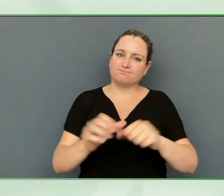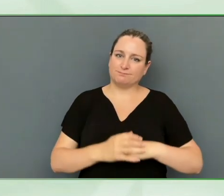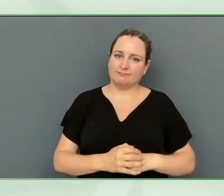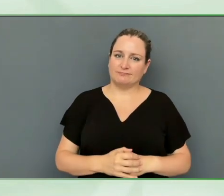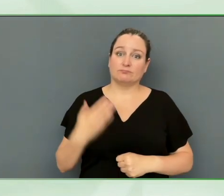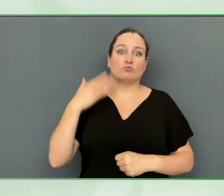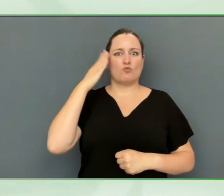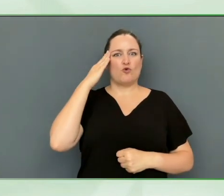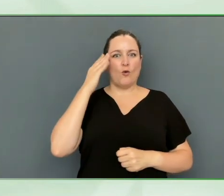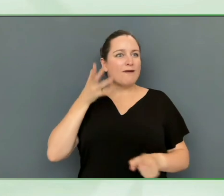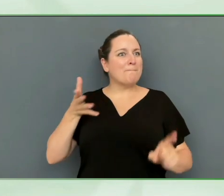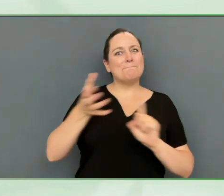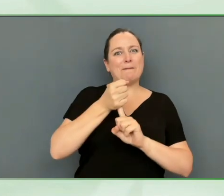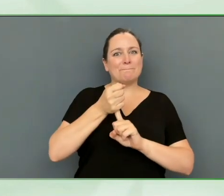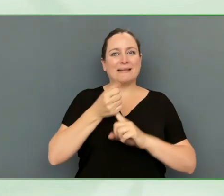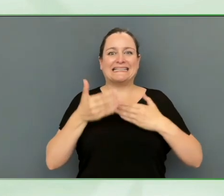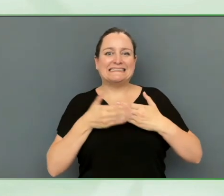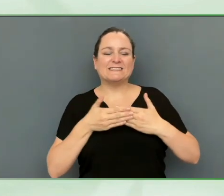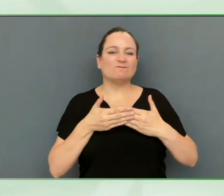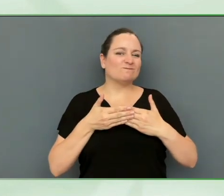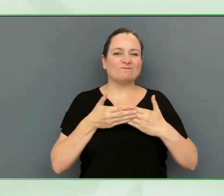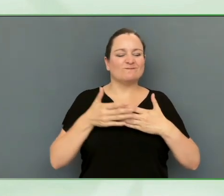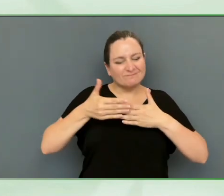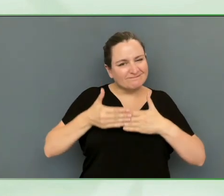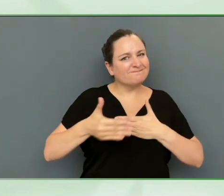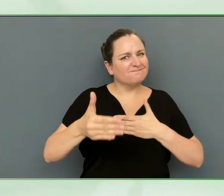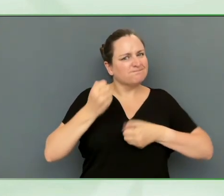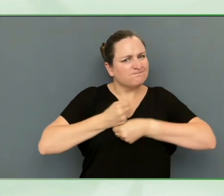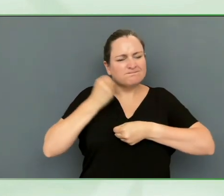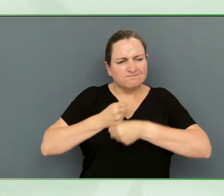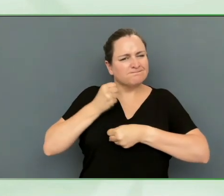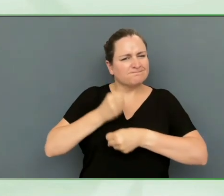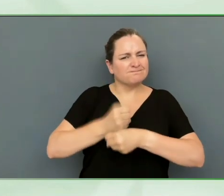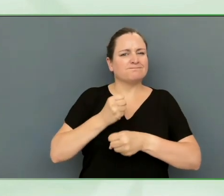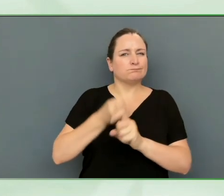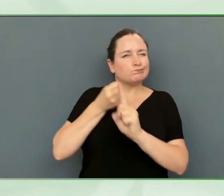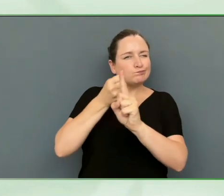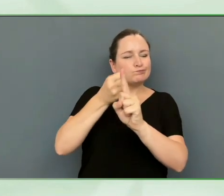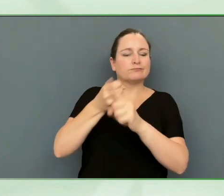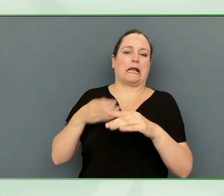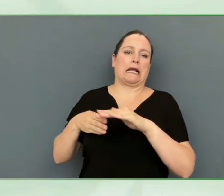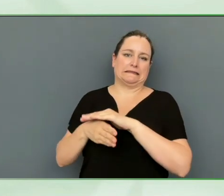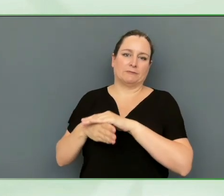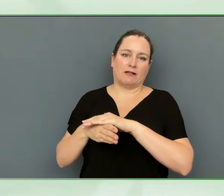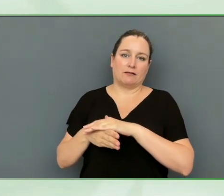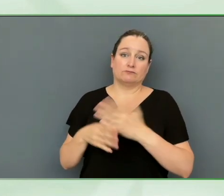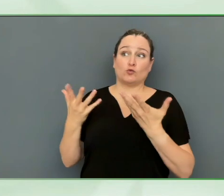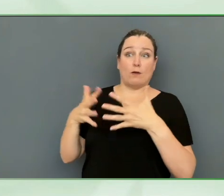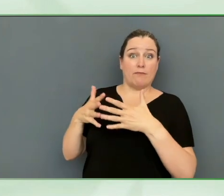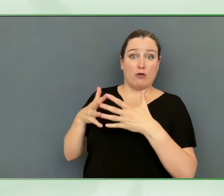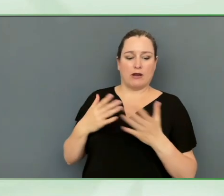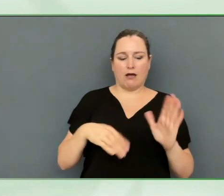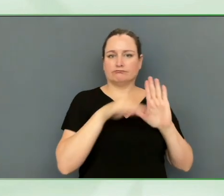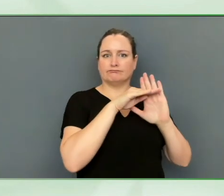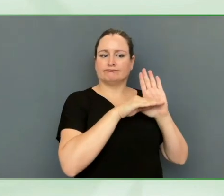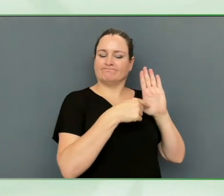more inclusive country to live in with the accessibility regulations that we have passed so far. With that, I'm going to